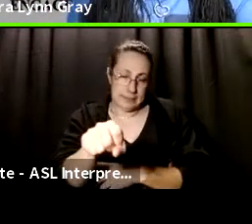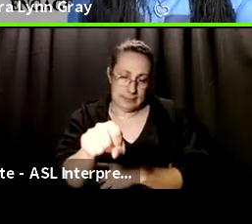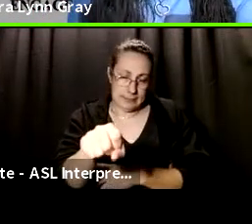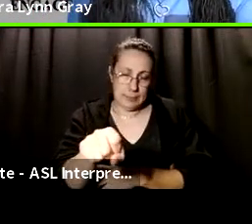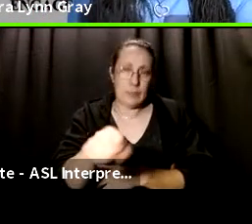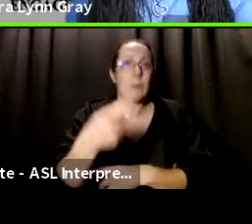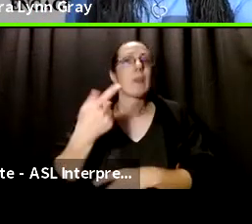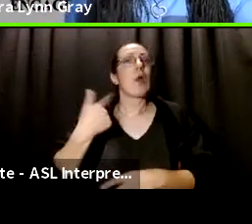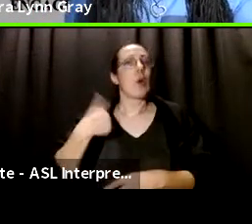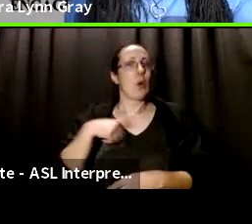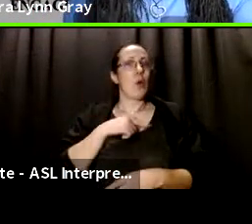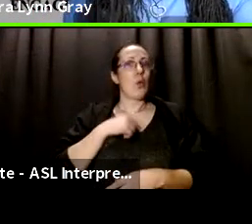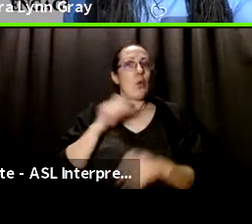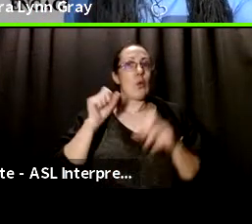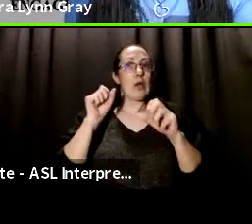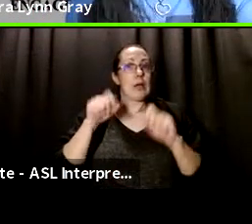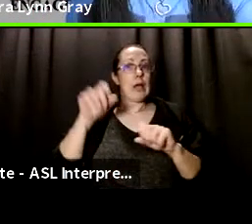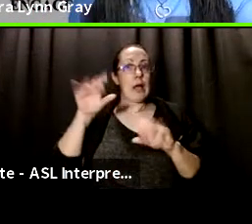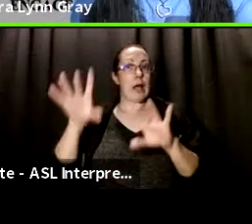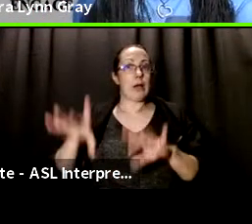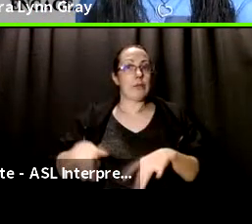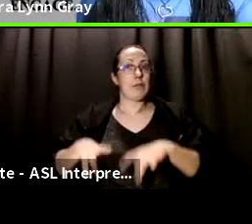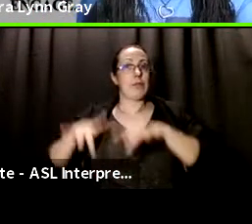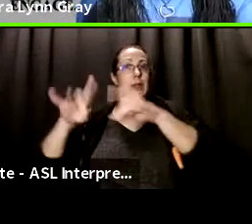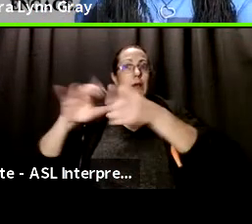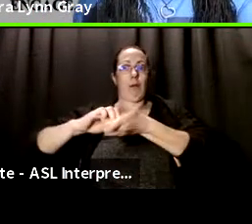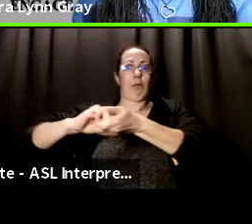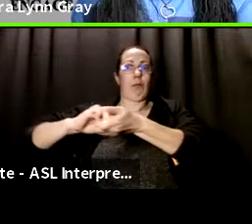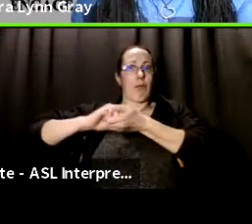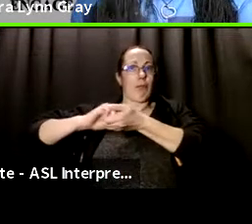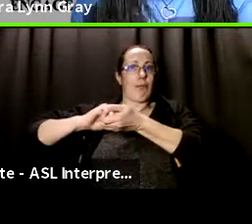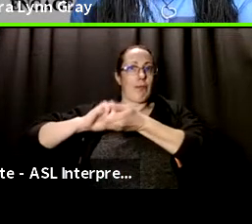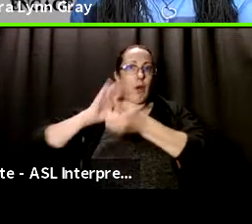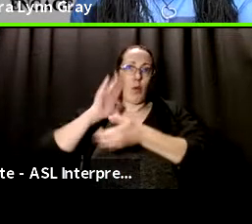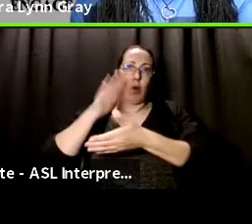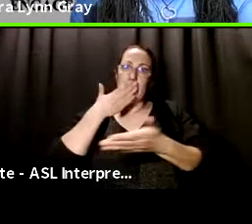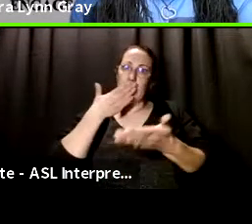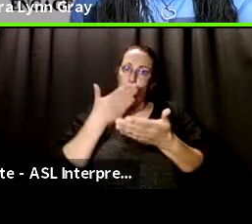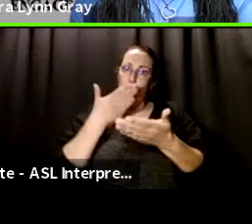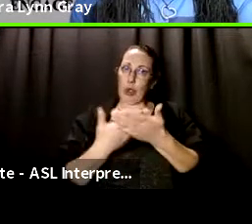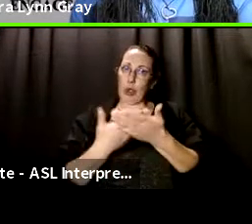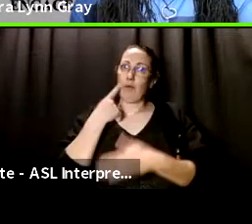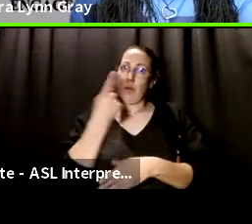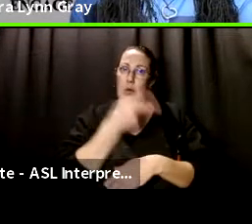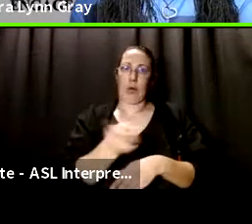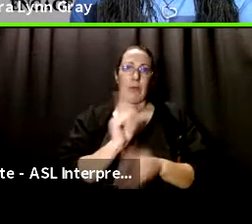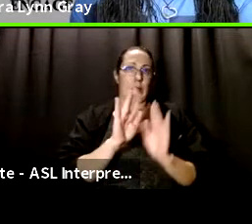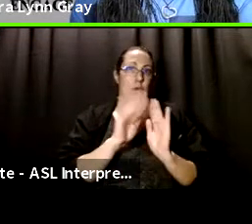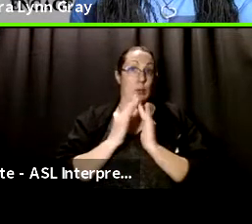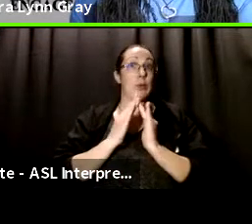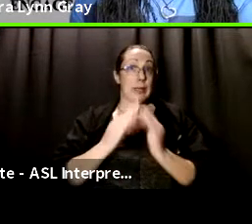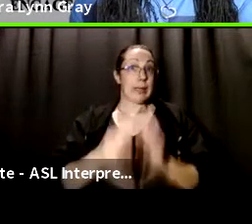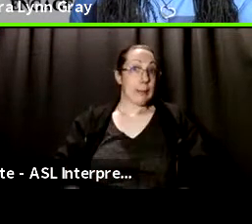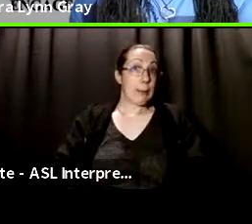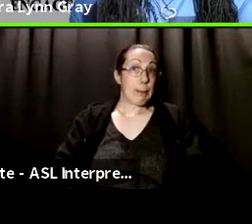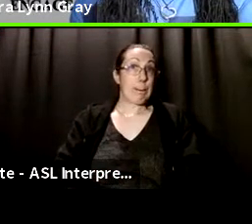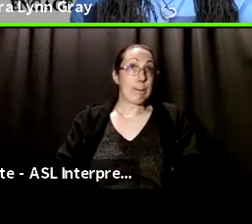we managed to pick up a synergy that we think will actually end up being very good for the community.